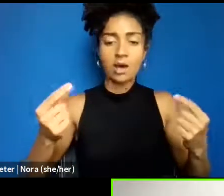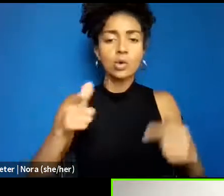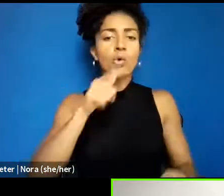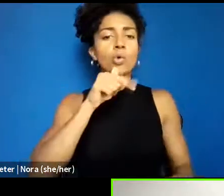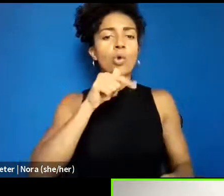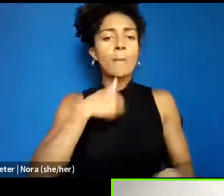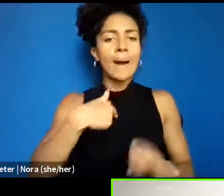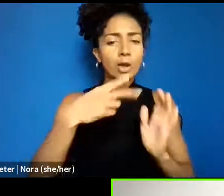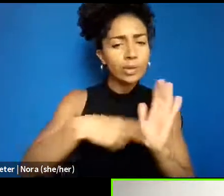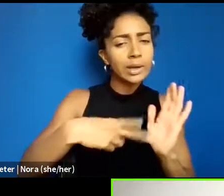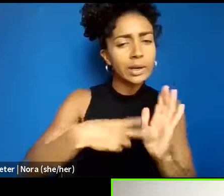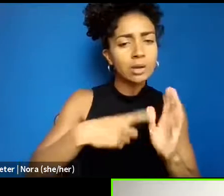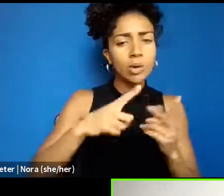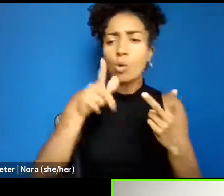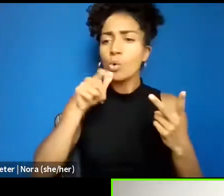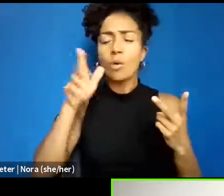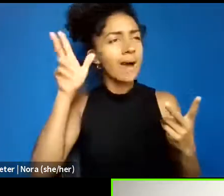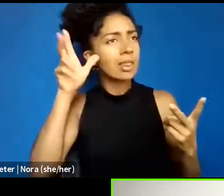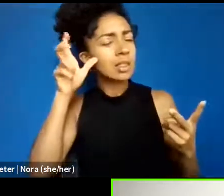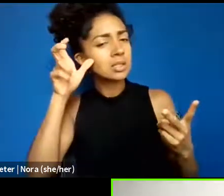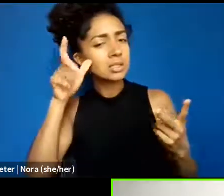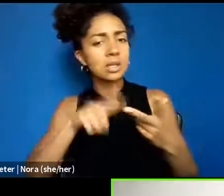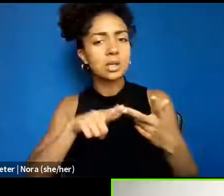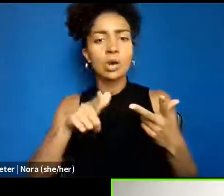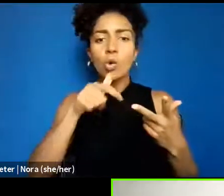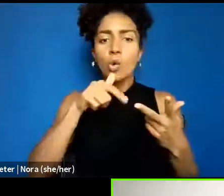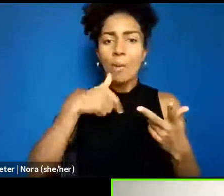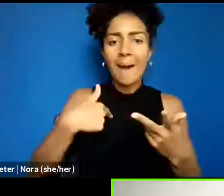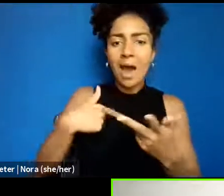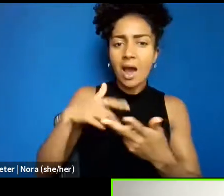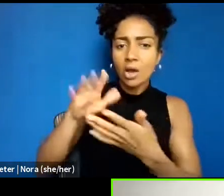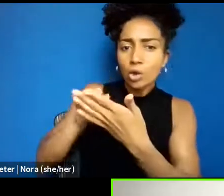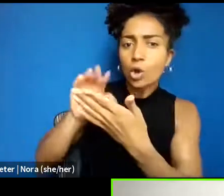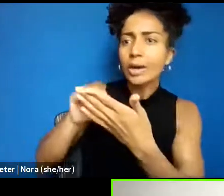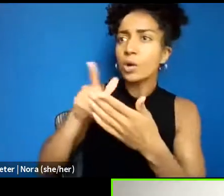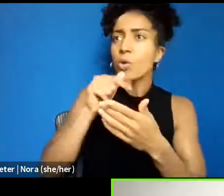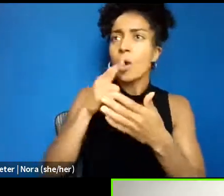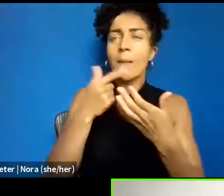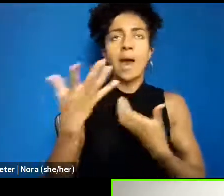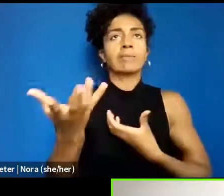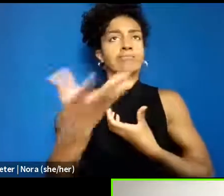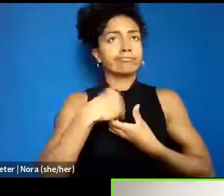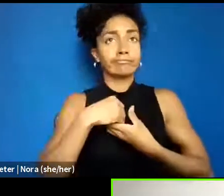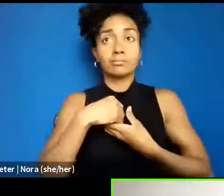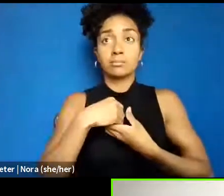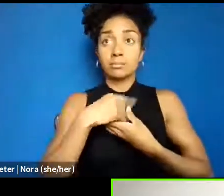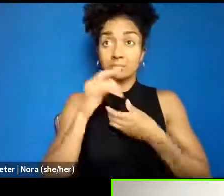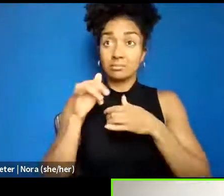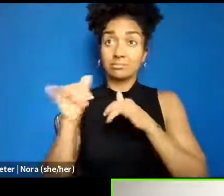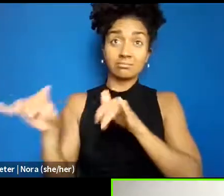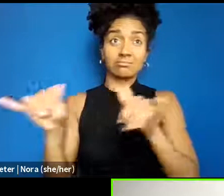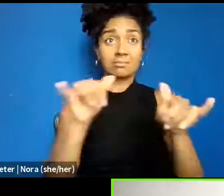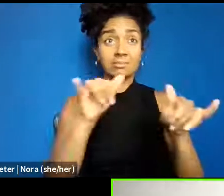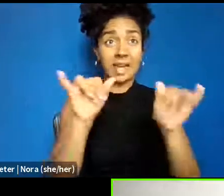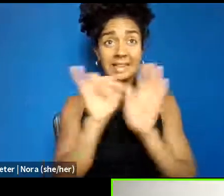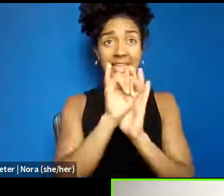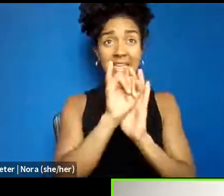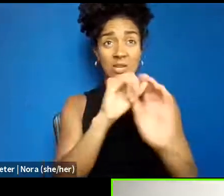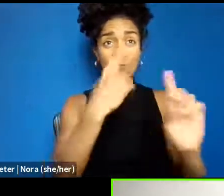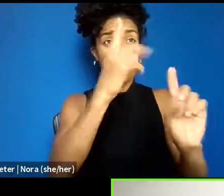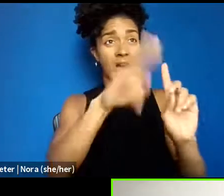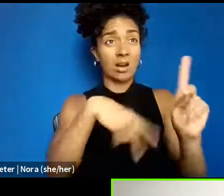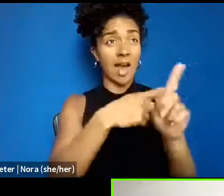I follow and learn from? Are they just of one type of identity? Am I really trying